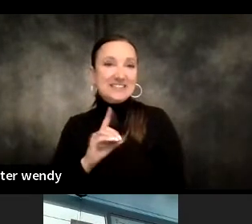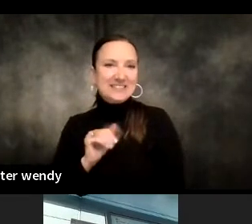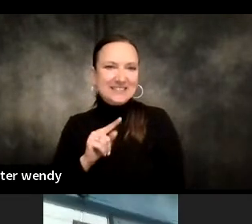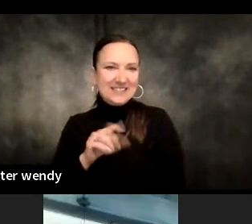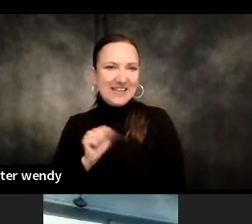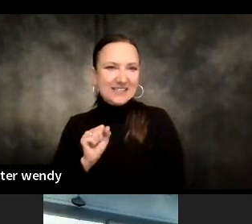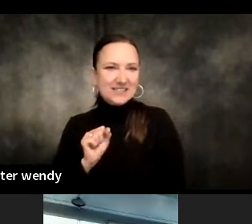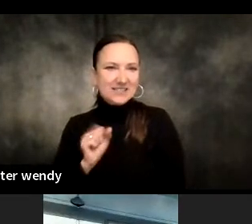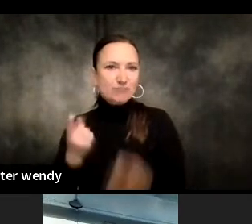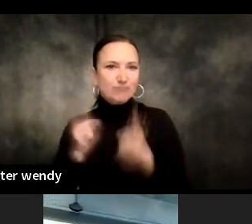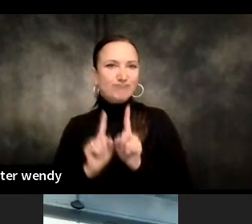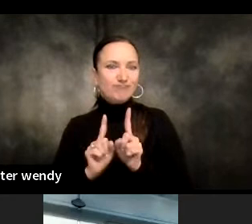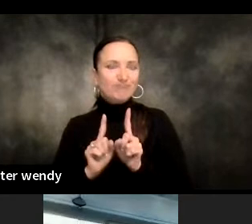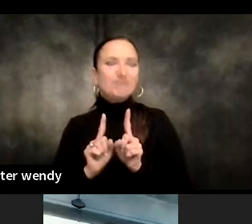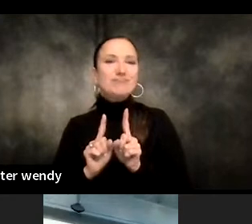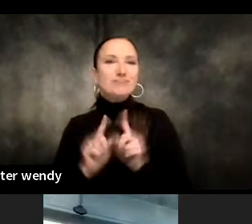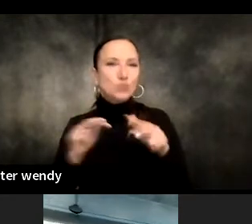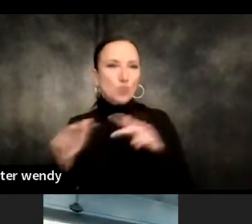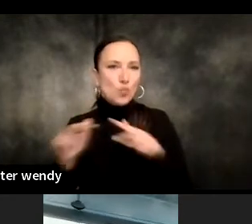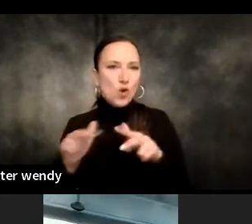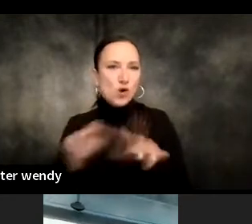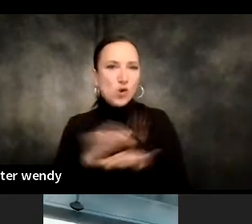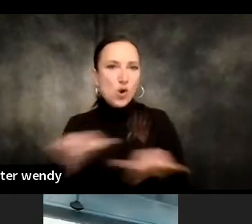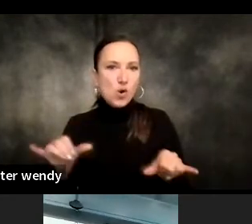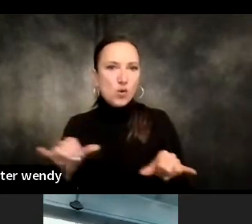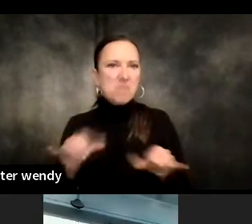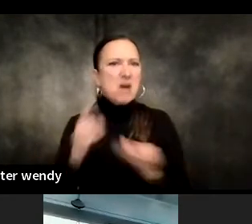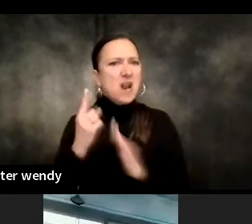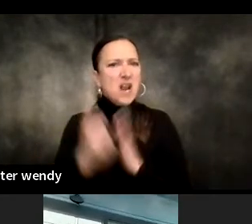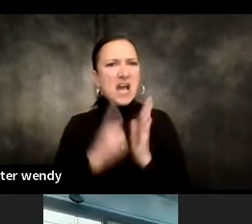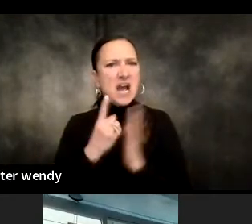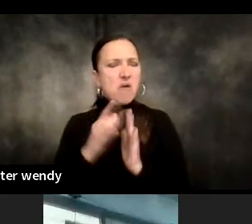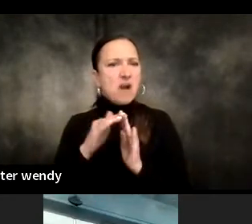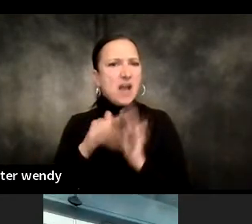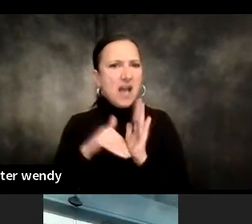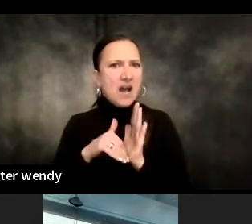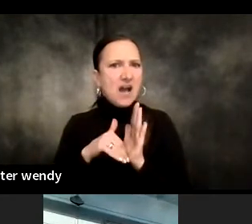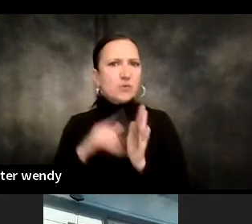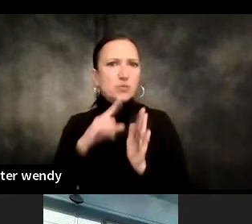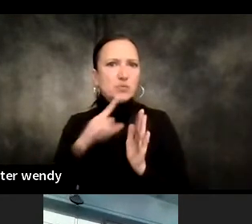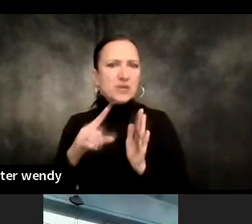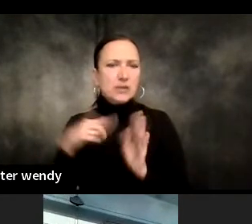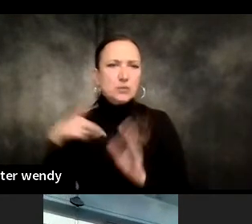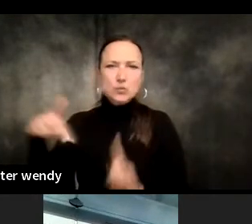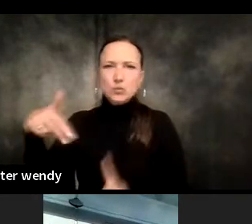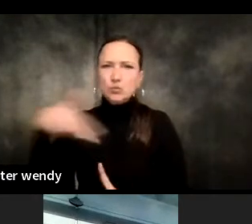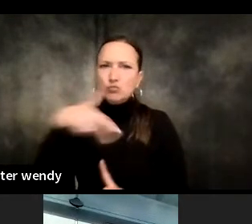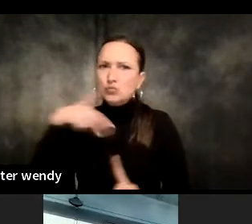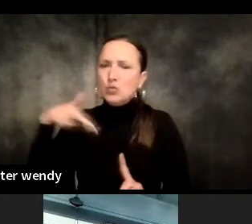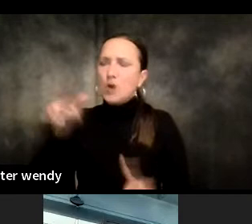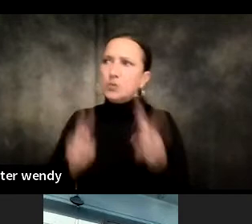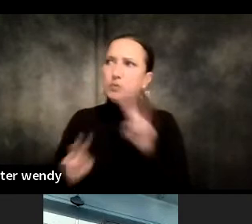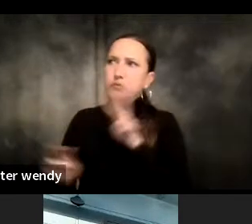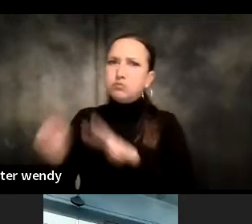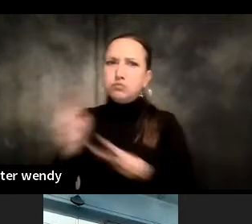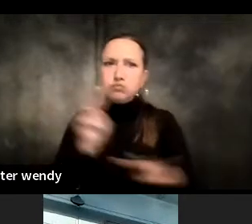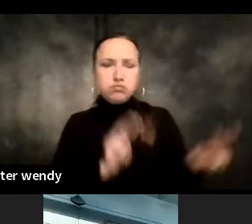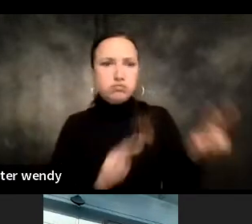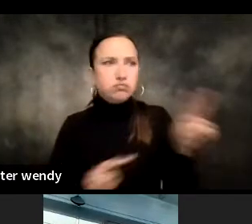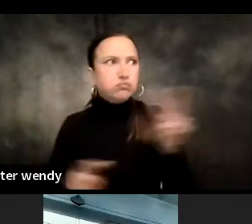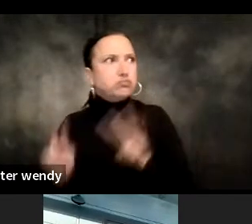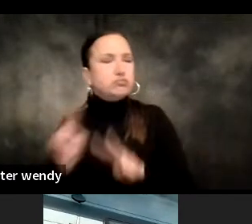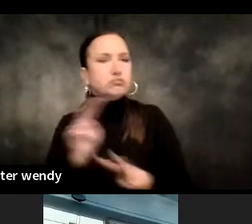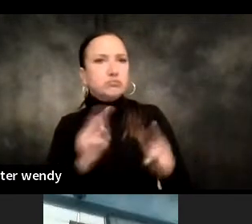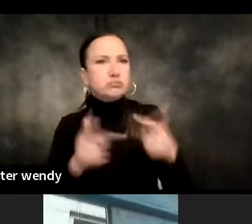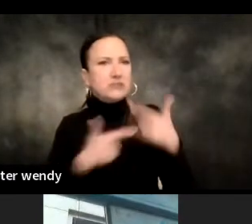as well. And so a little bit over an hour and a half, we were able to really walk the area and really just look at some areas that we're interested